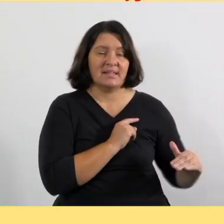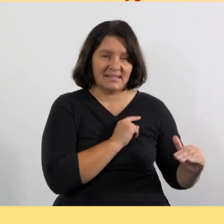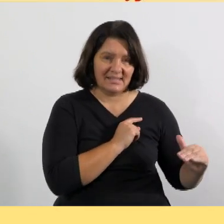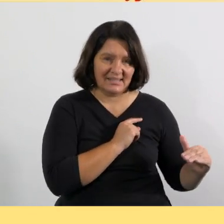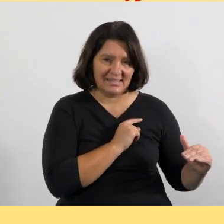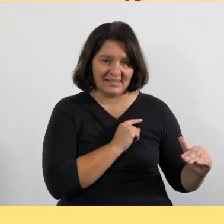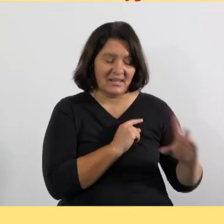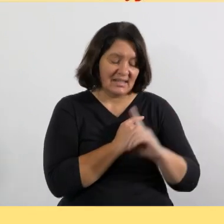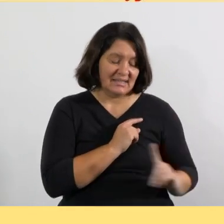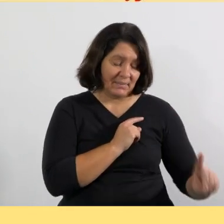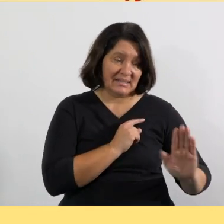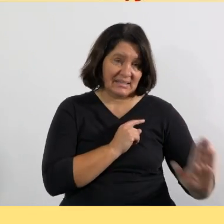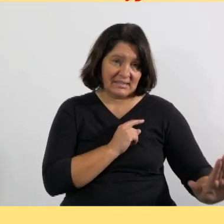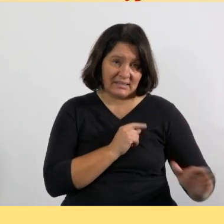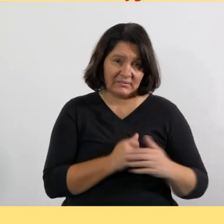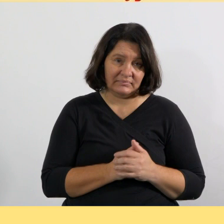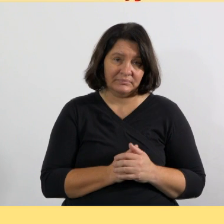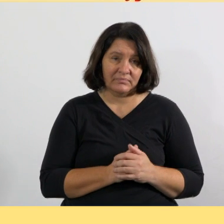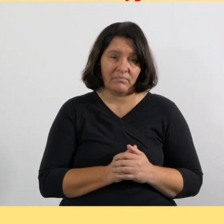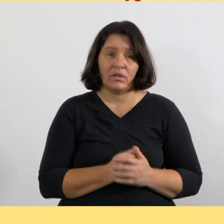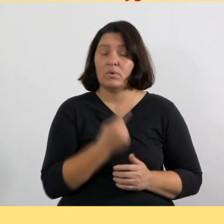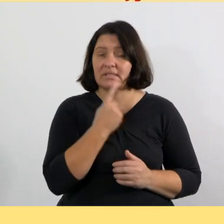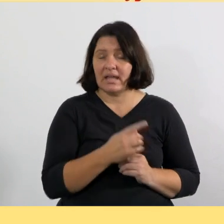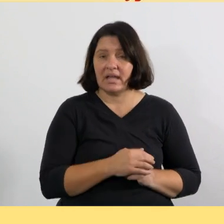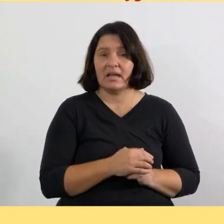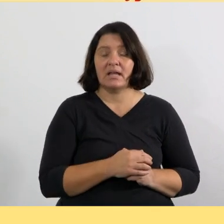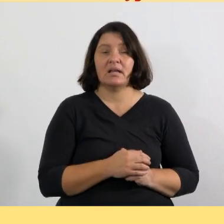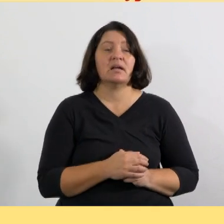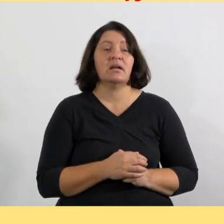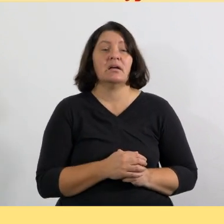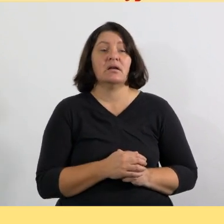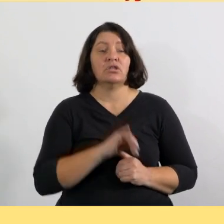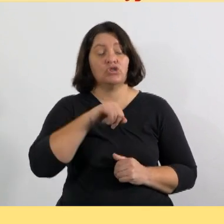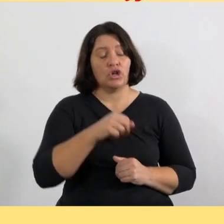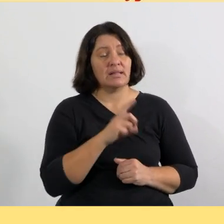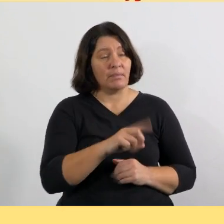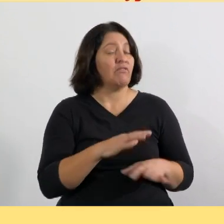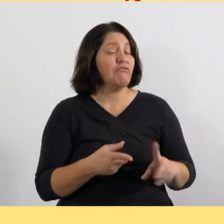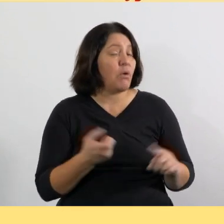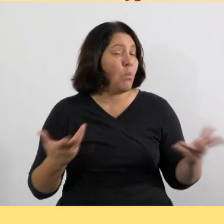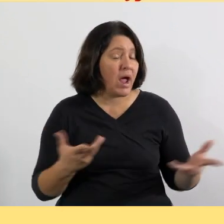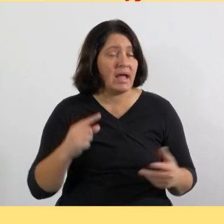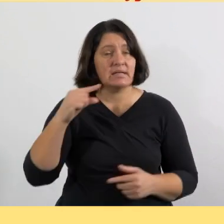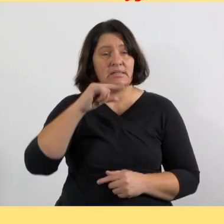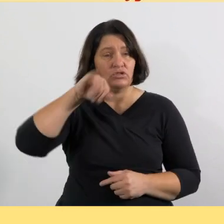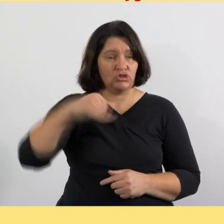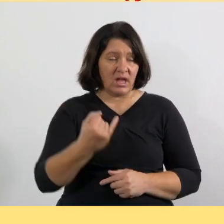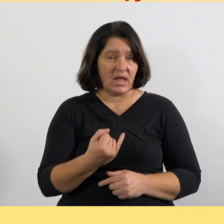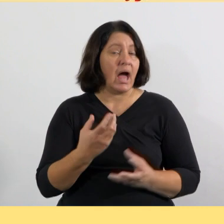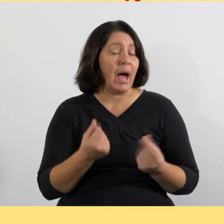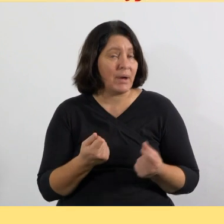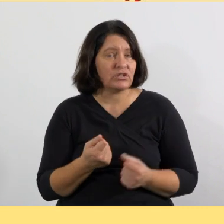here. You bring it to the debit side and then you say general debits from the GJ,